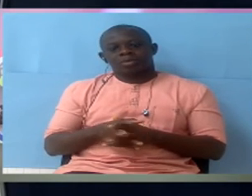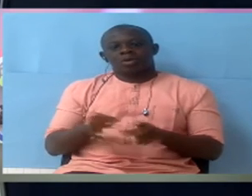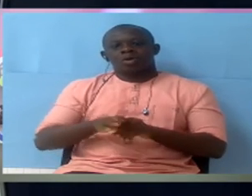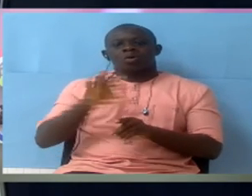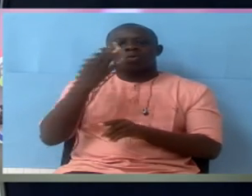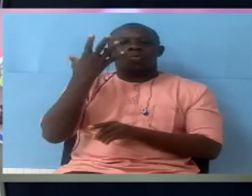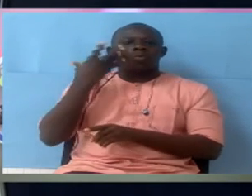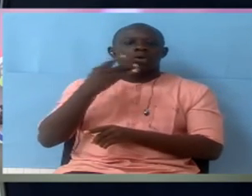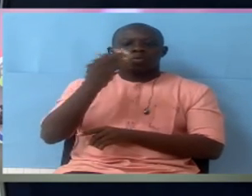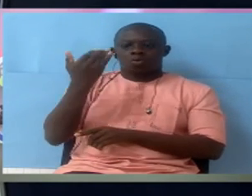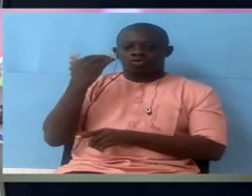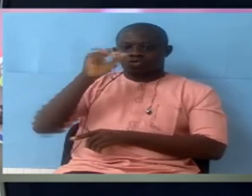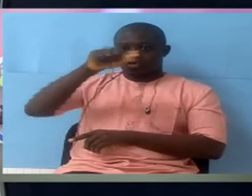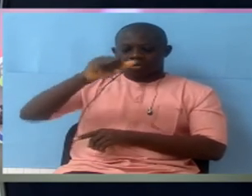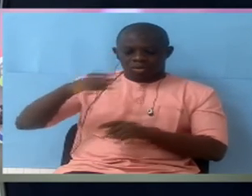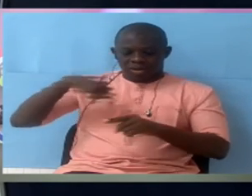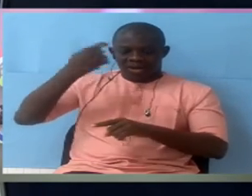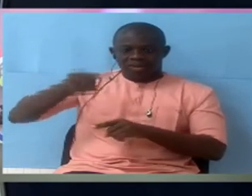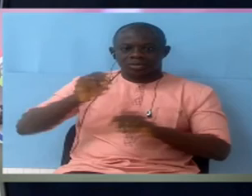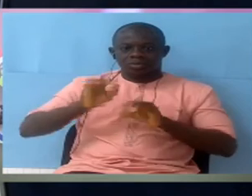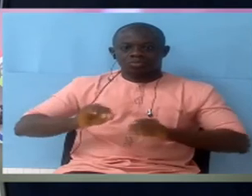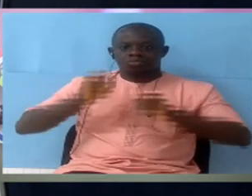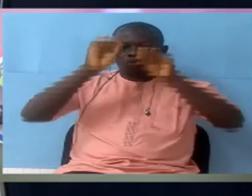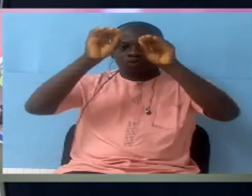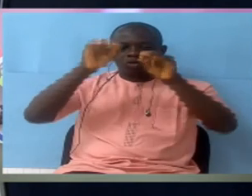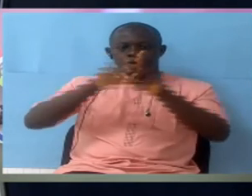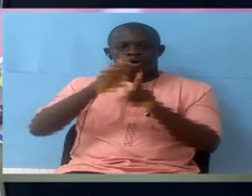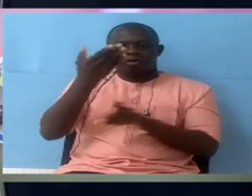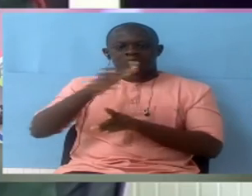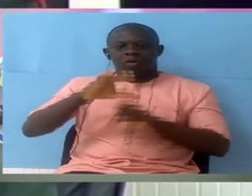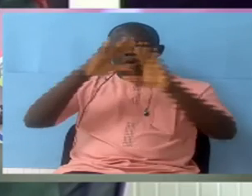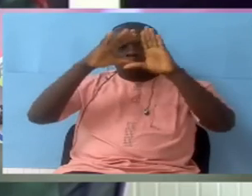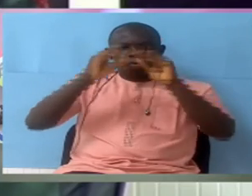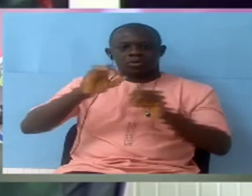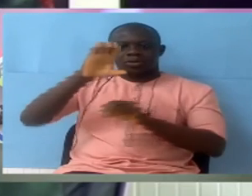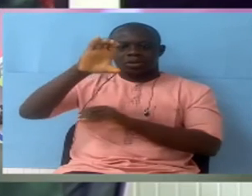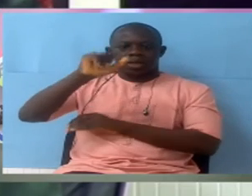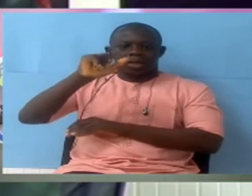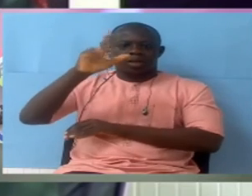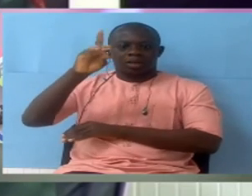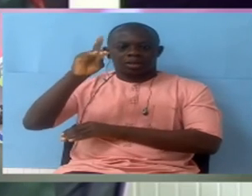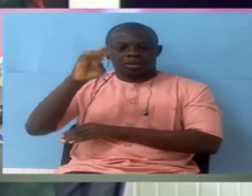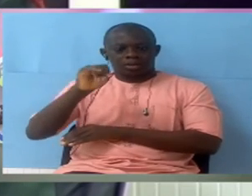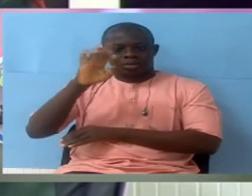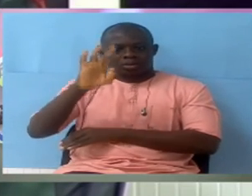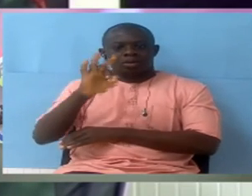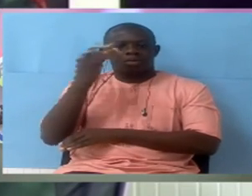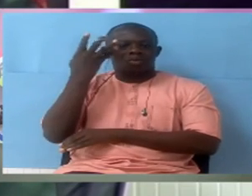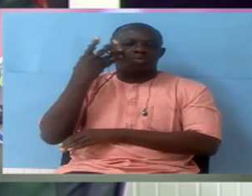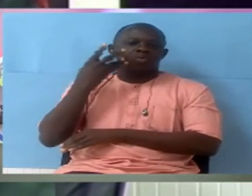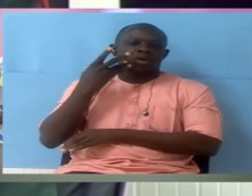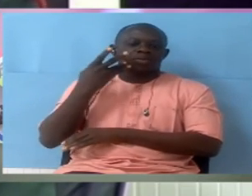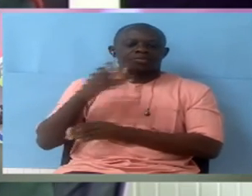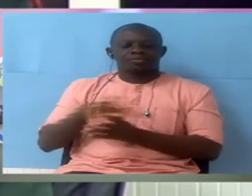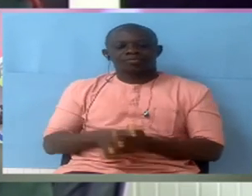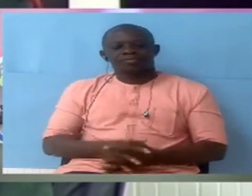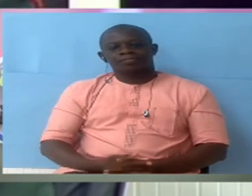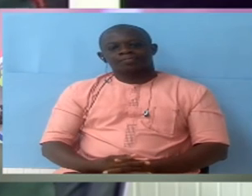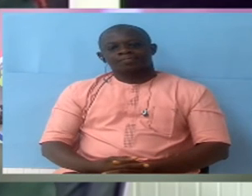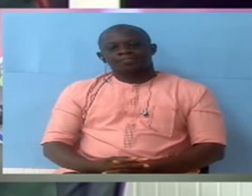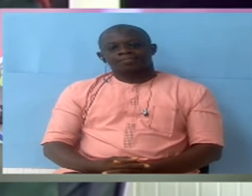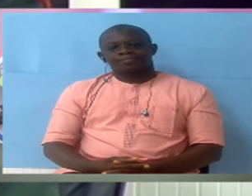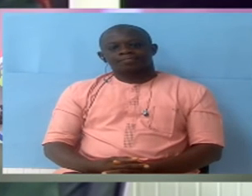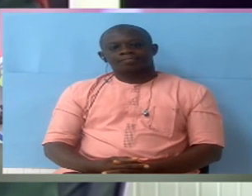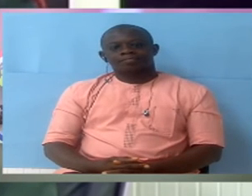When was your next promotion from officer cadet? Dañ lañ la yokalat sa place bi bi nga baye ko place officer